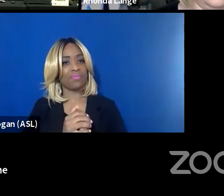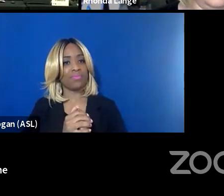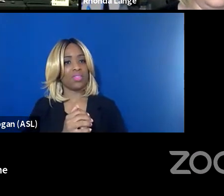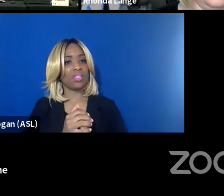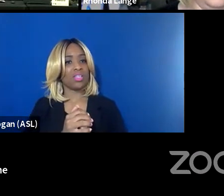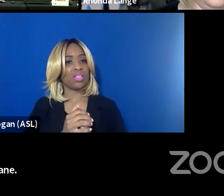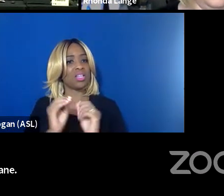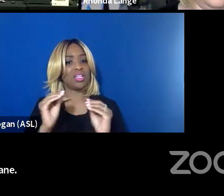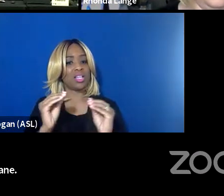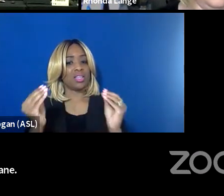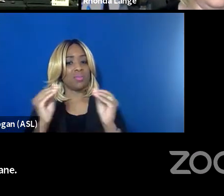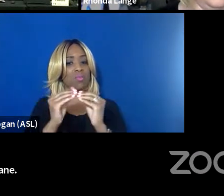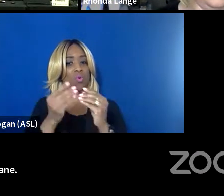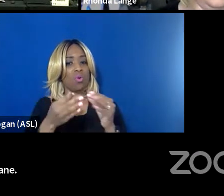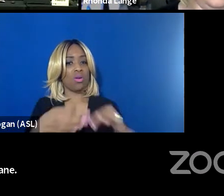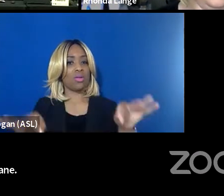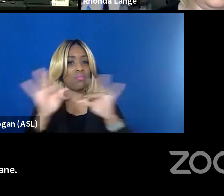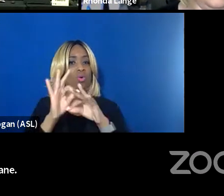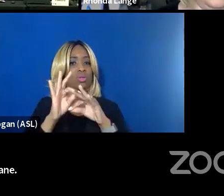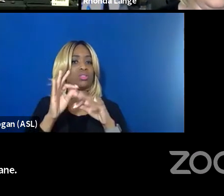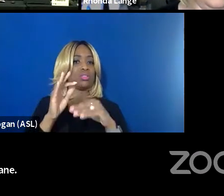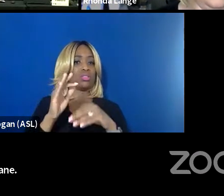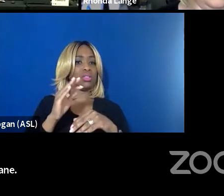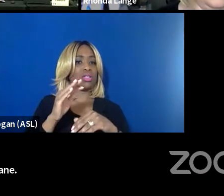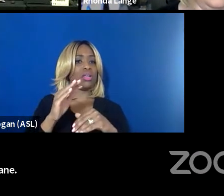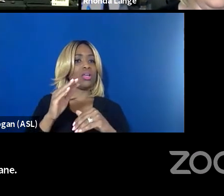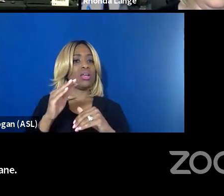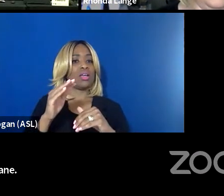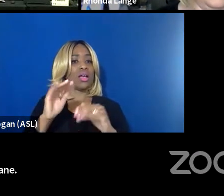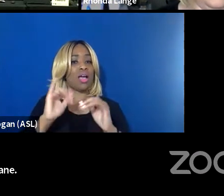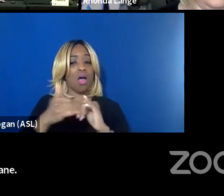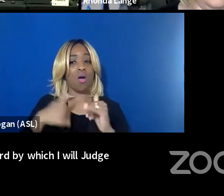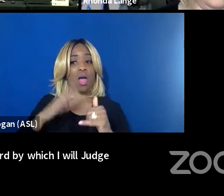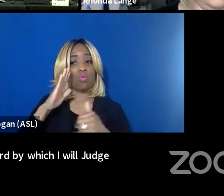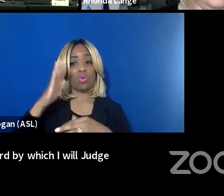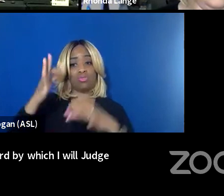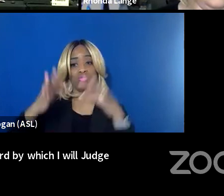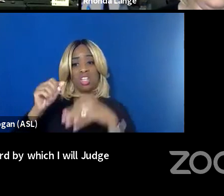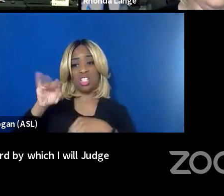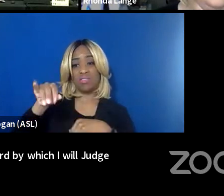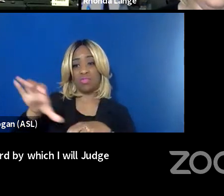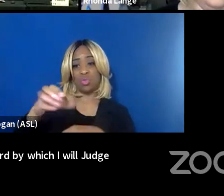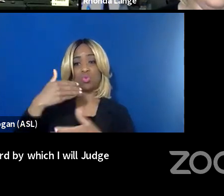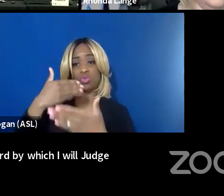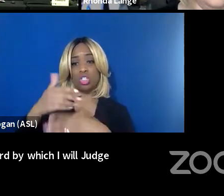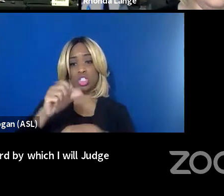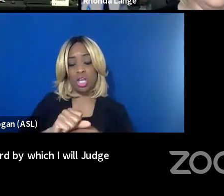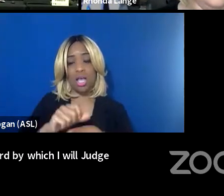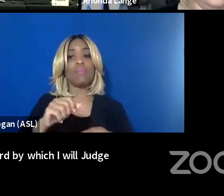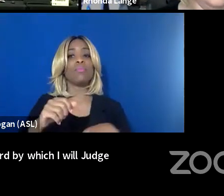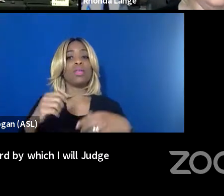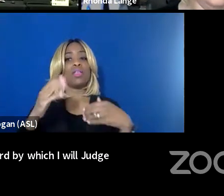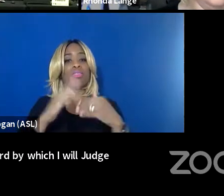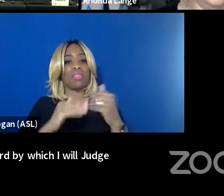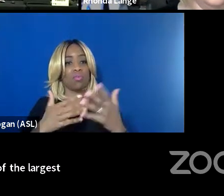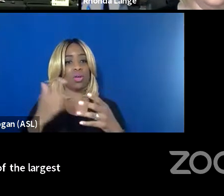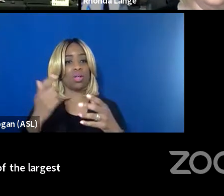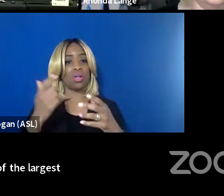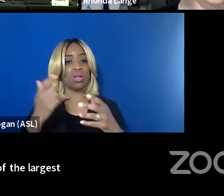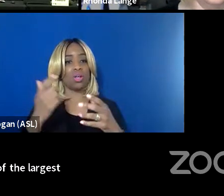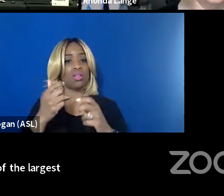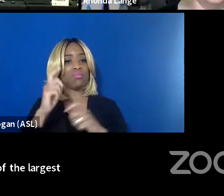important standard by which I will judge your work than the creation of the largest possible number of the